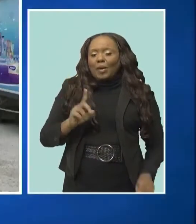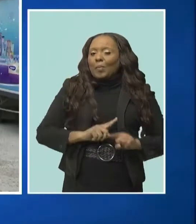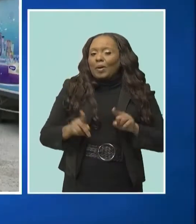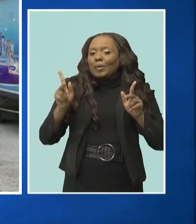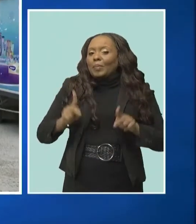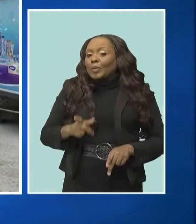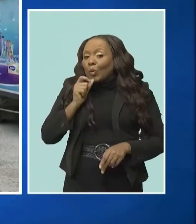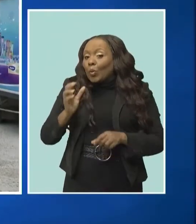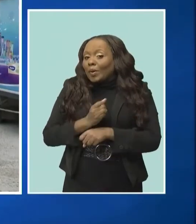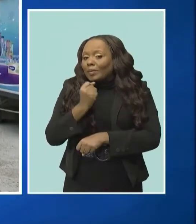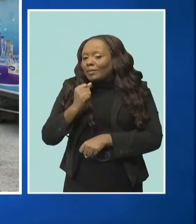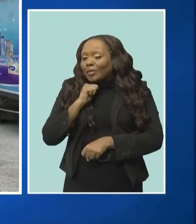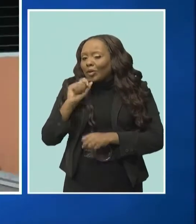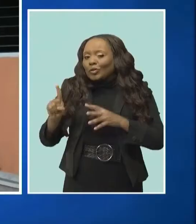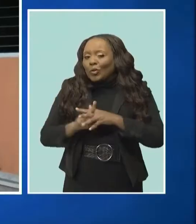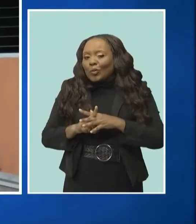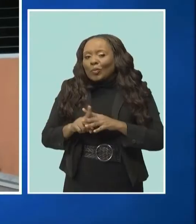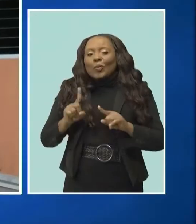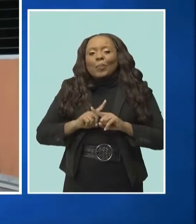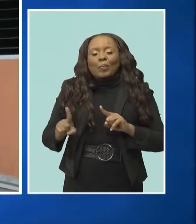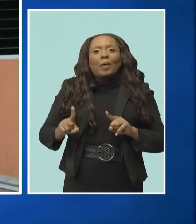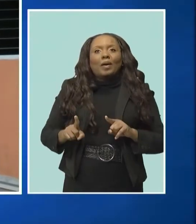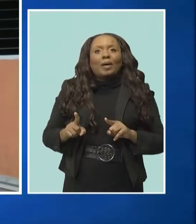received the check today for